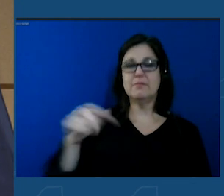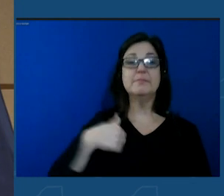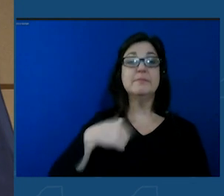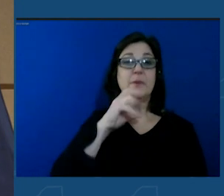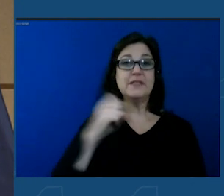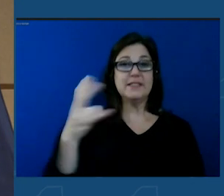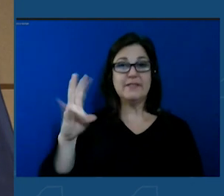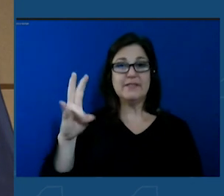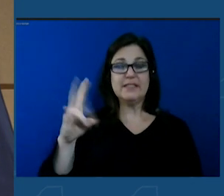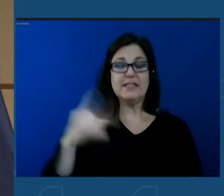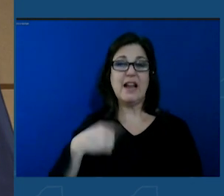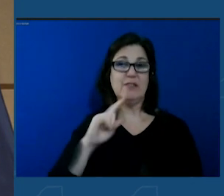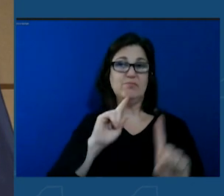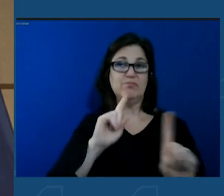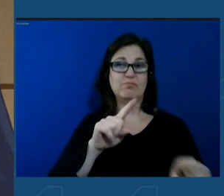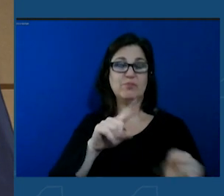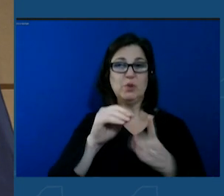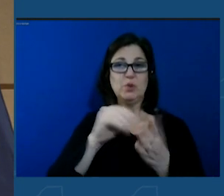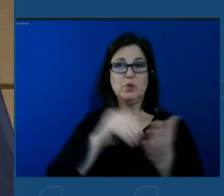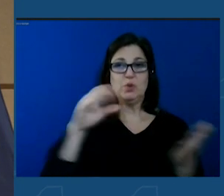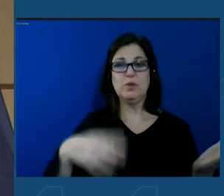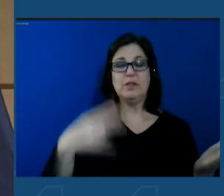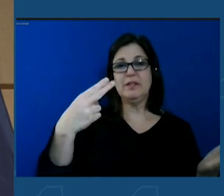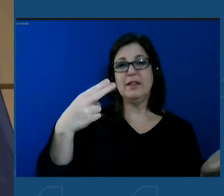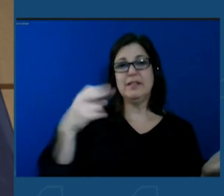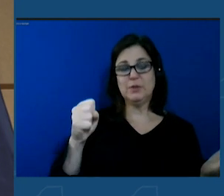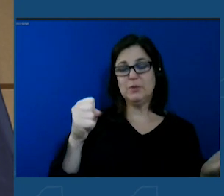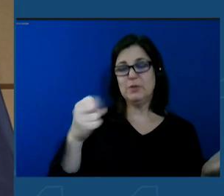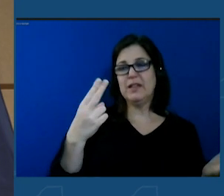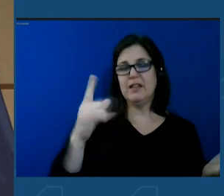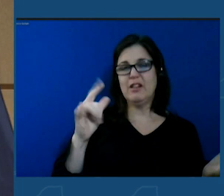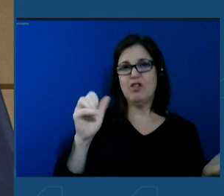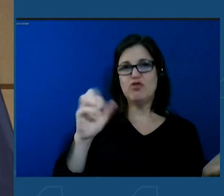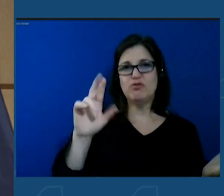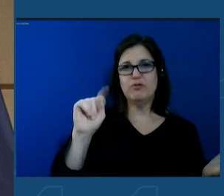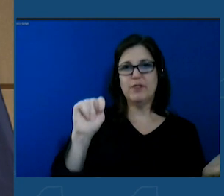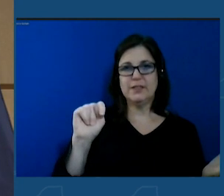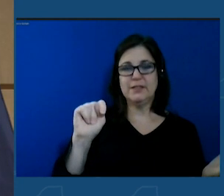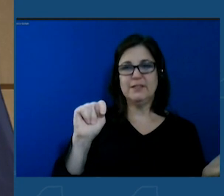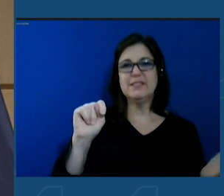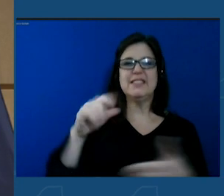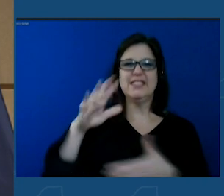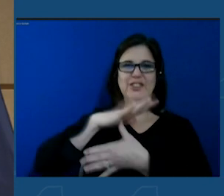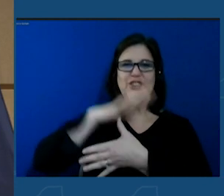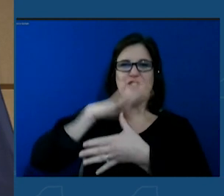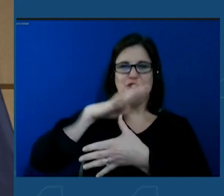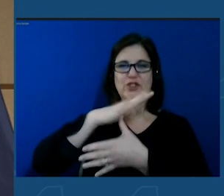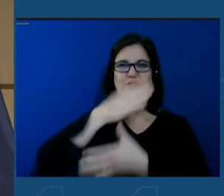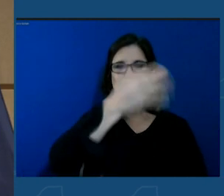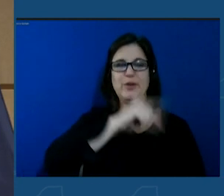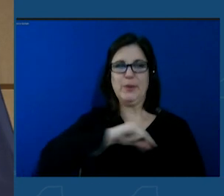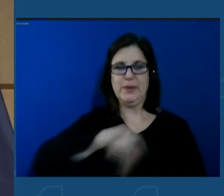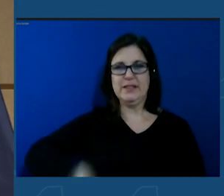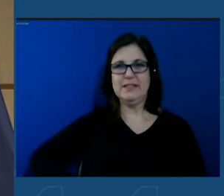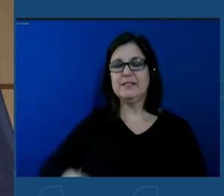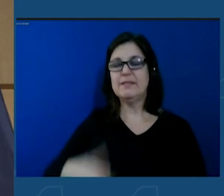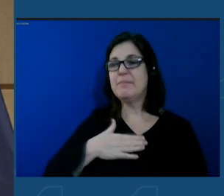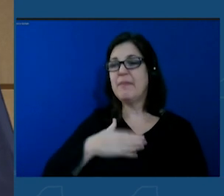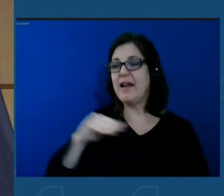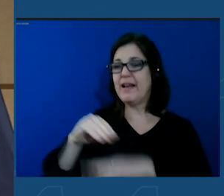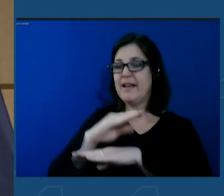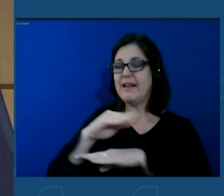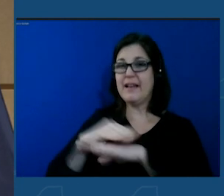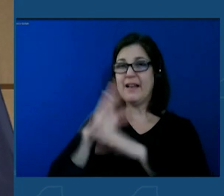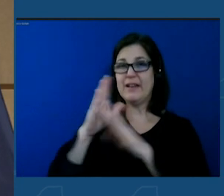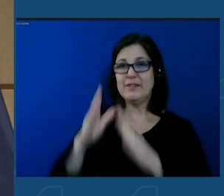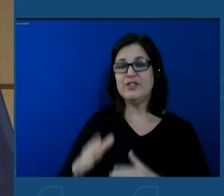attend Hillcrest High School in Queens as a senior. I would like to thank my guidance counselor, Ms. Vega, for taking her time